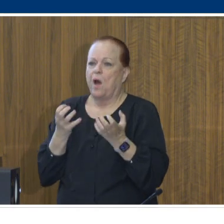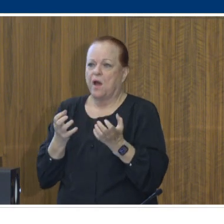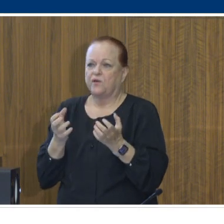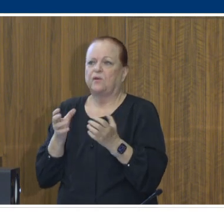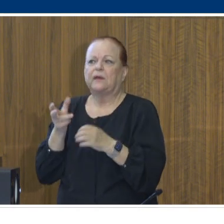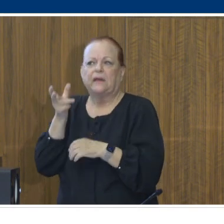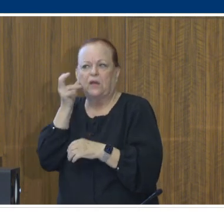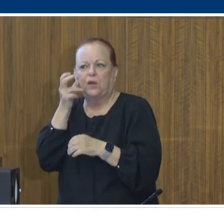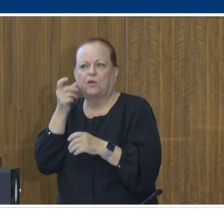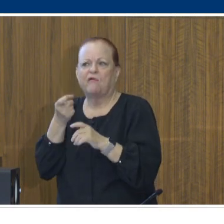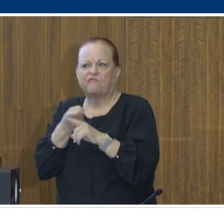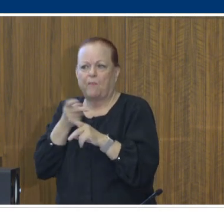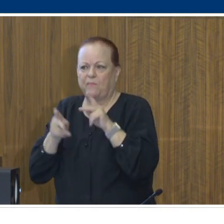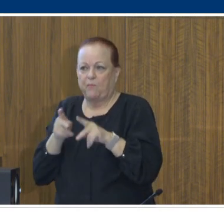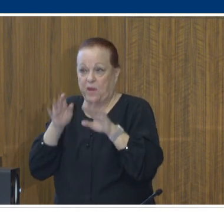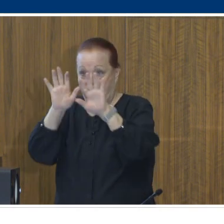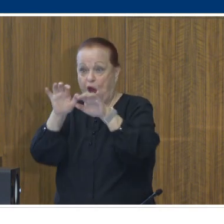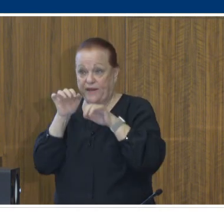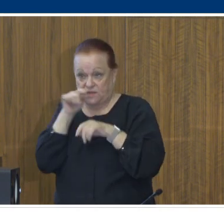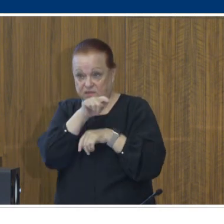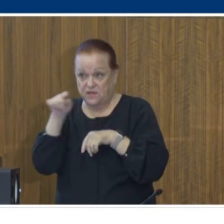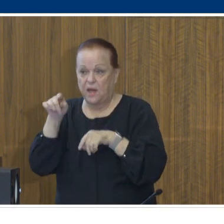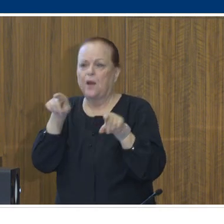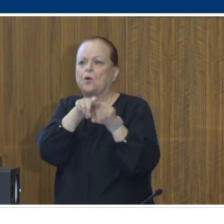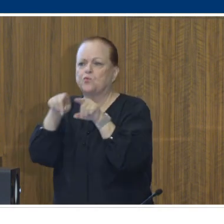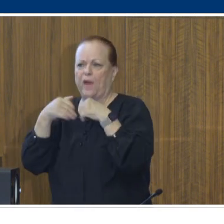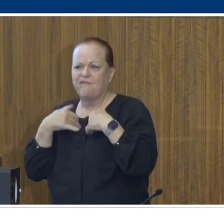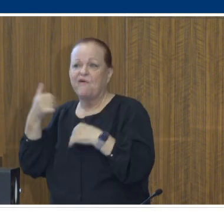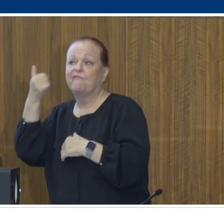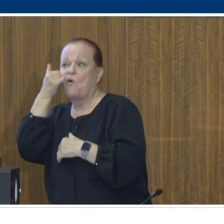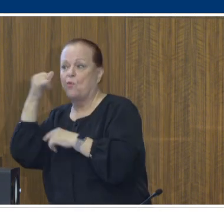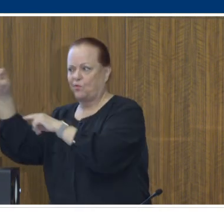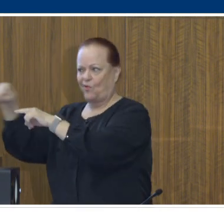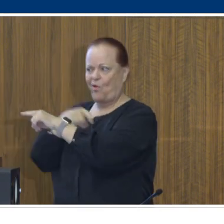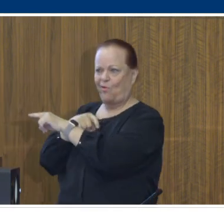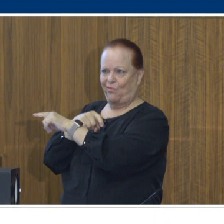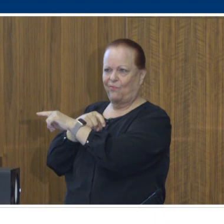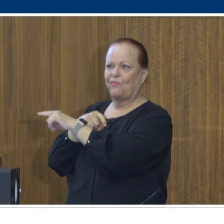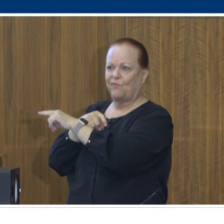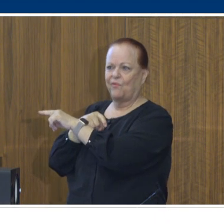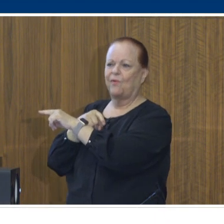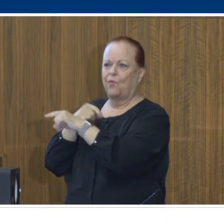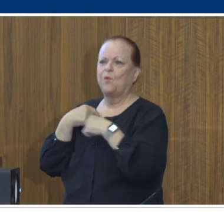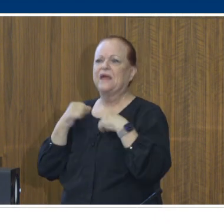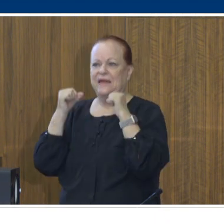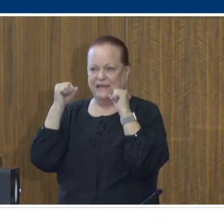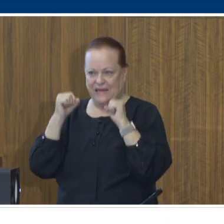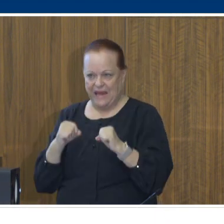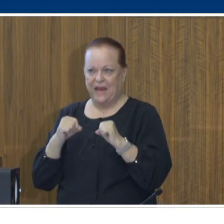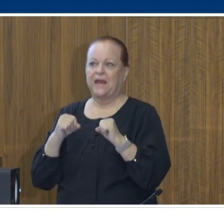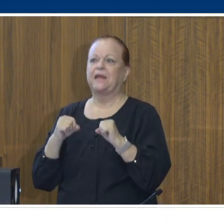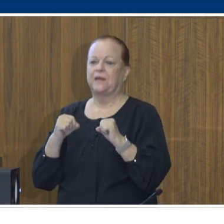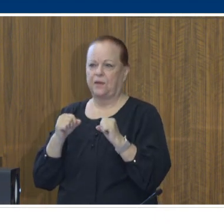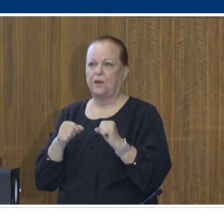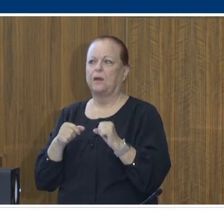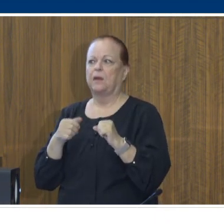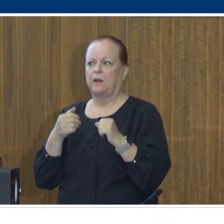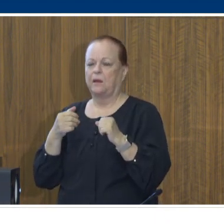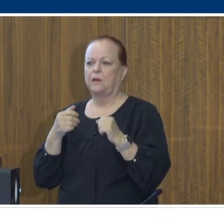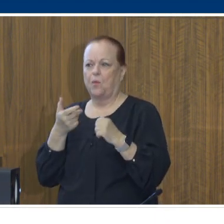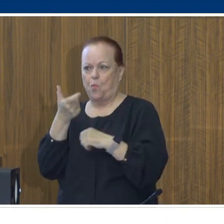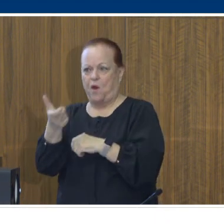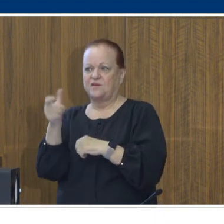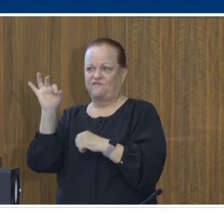in the audience tonight, as well as on the phone. So we do have the ability for folks to watch on Facebook. So at